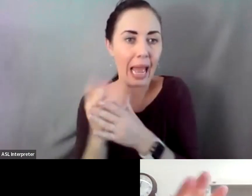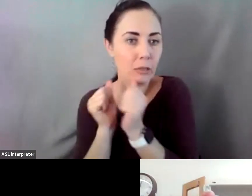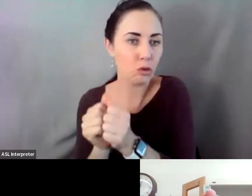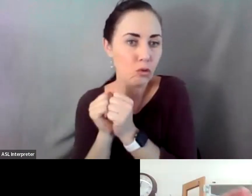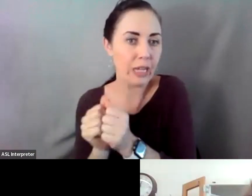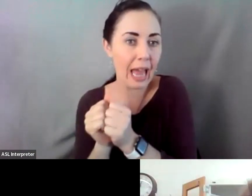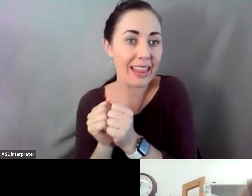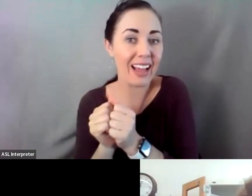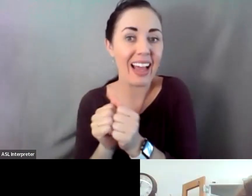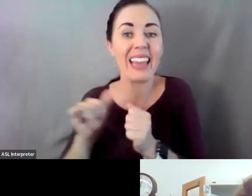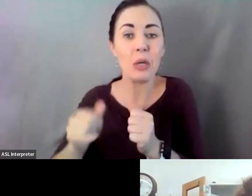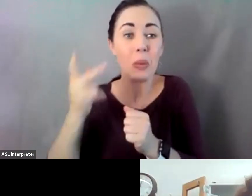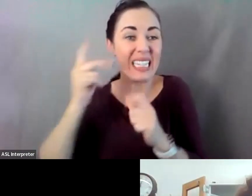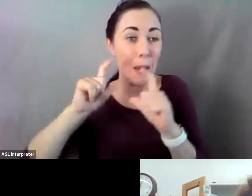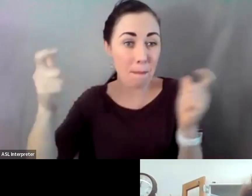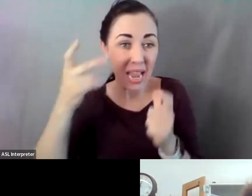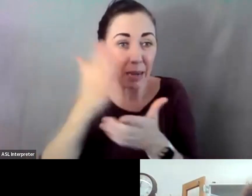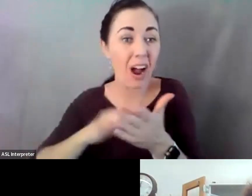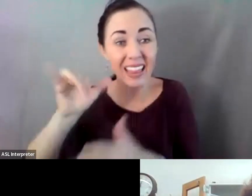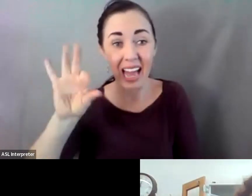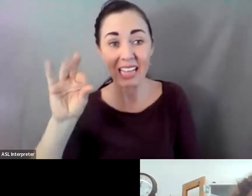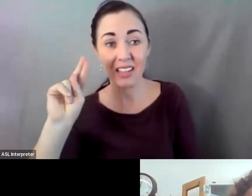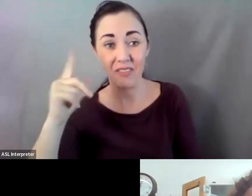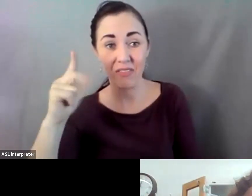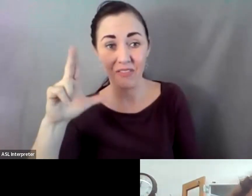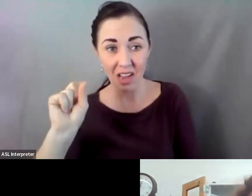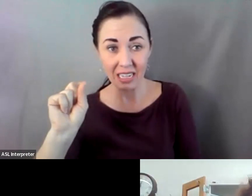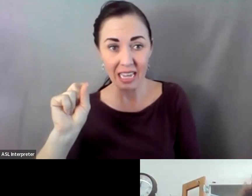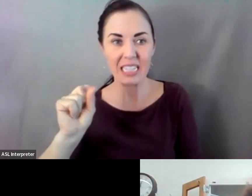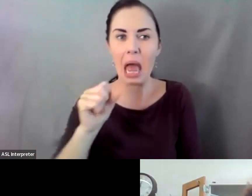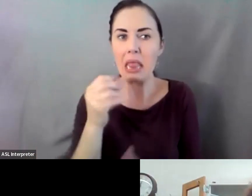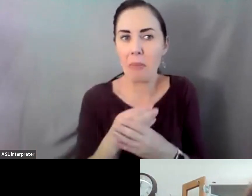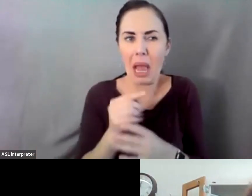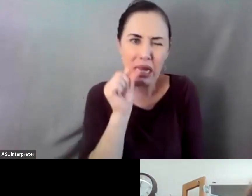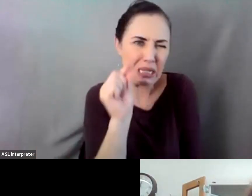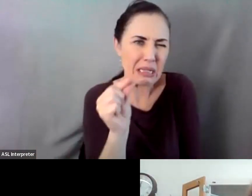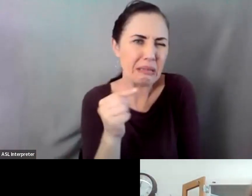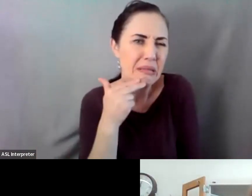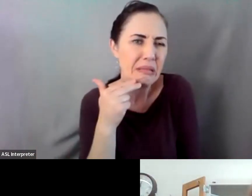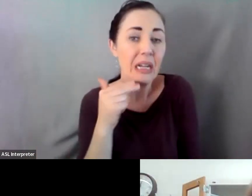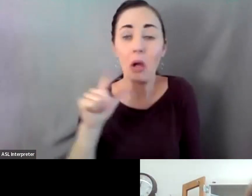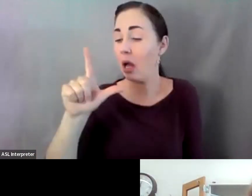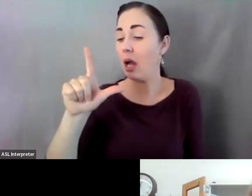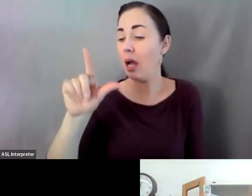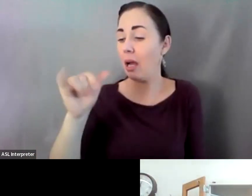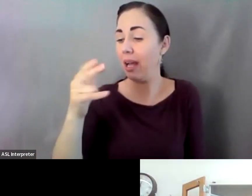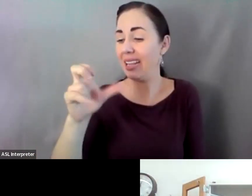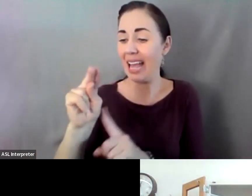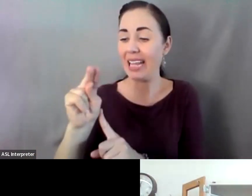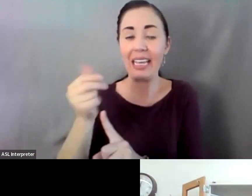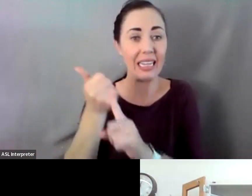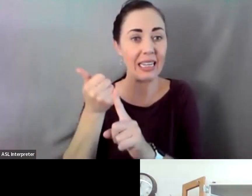part, and the fungus is the bigger part. So what you see in a lichen is usually algae, so little single-celled